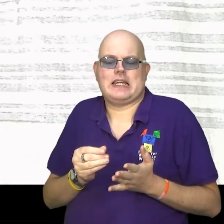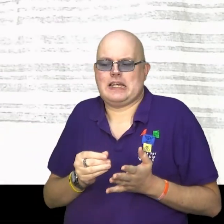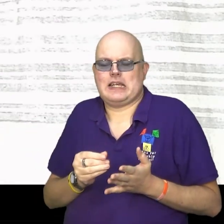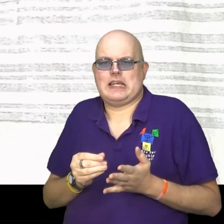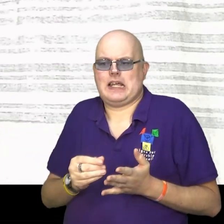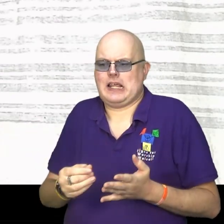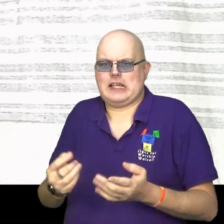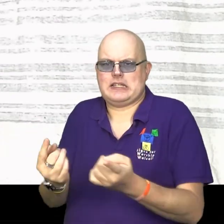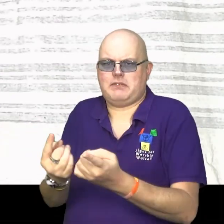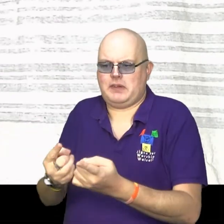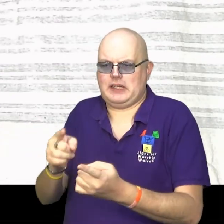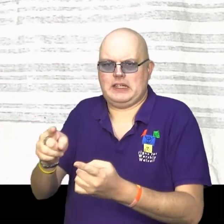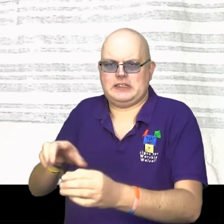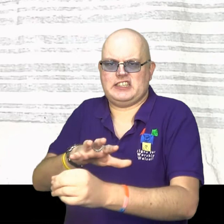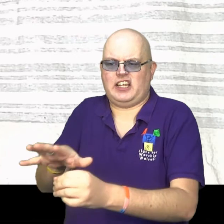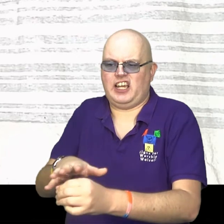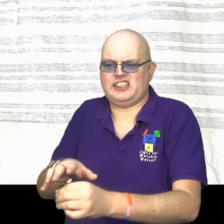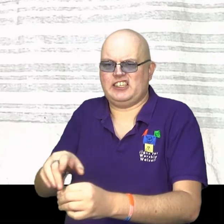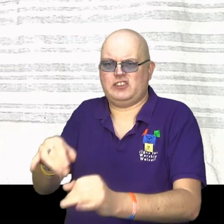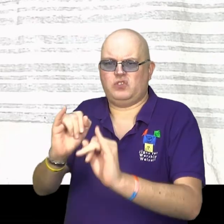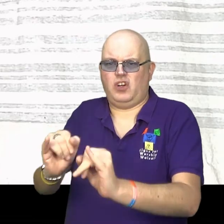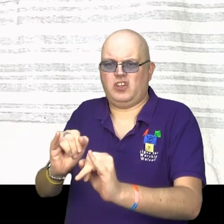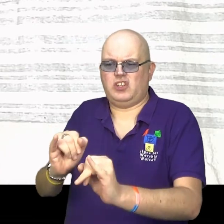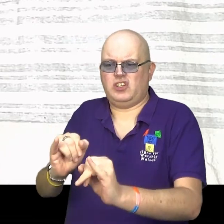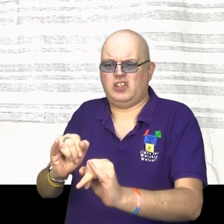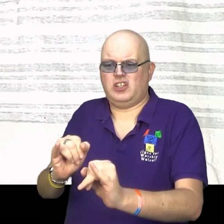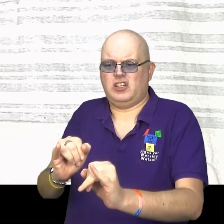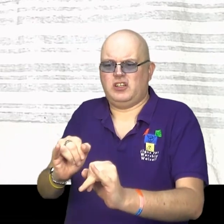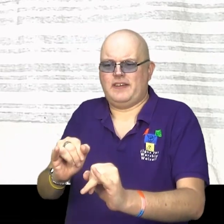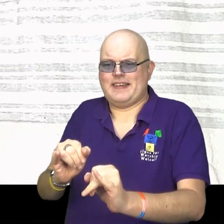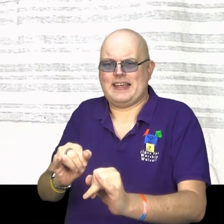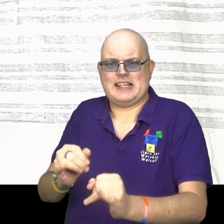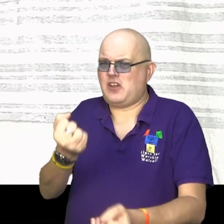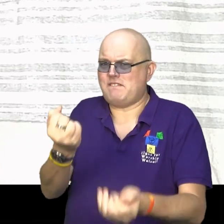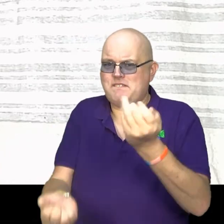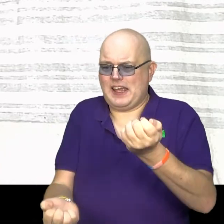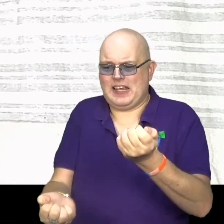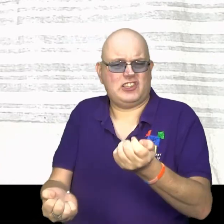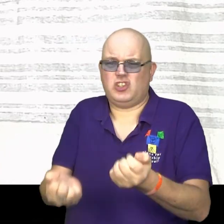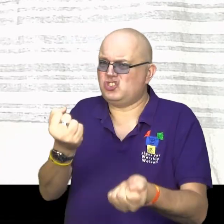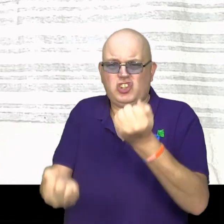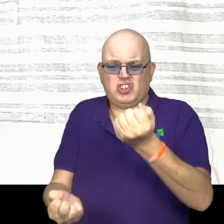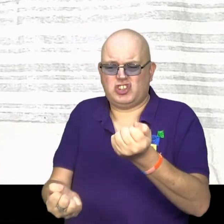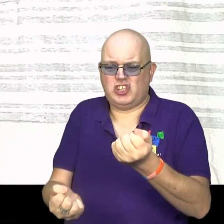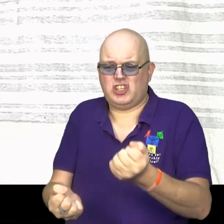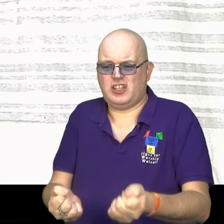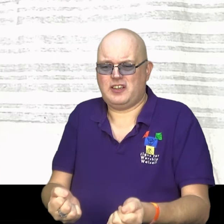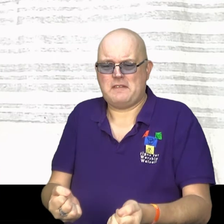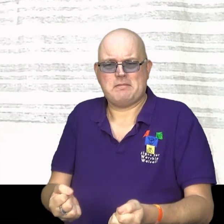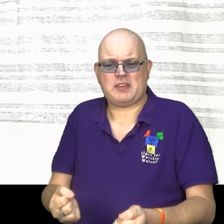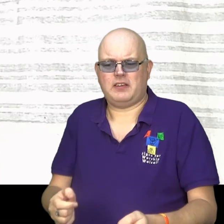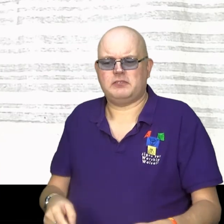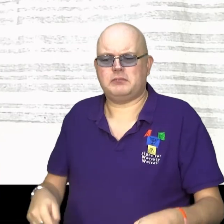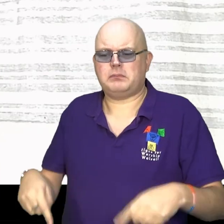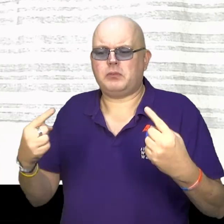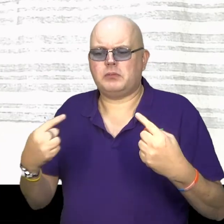like speaking out against something that you see in society that you know just can't be fair and can't be just.